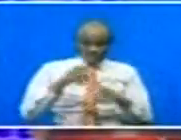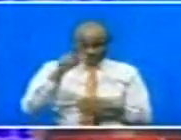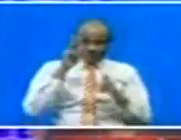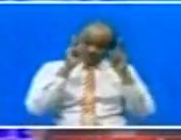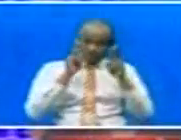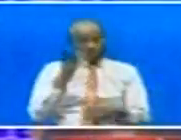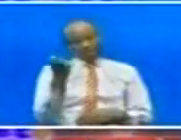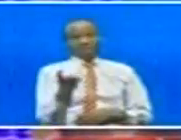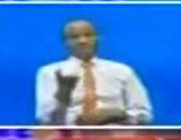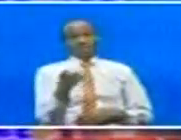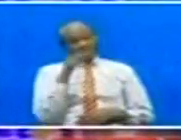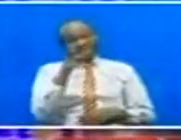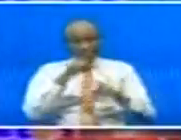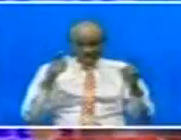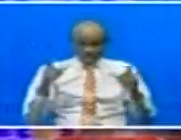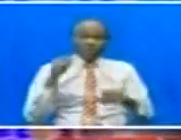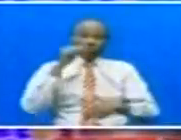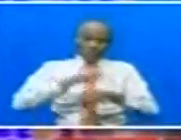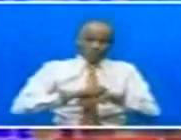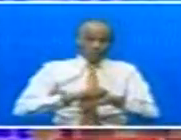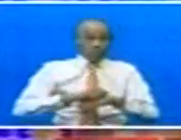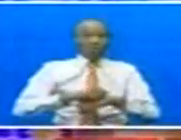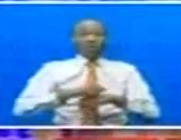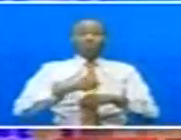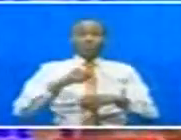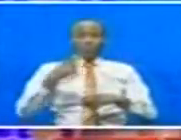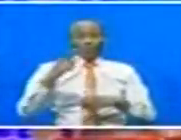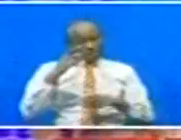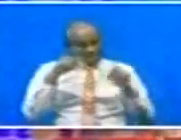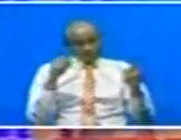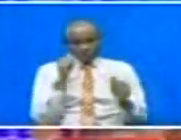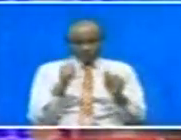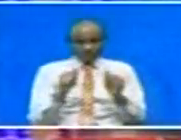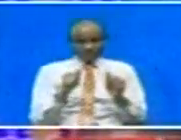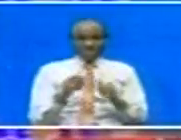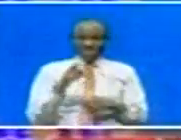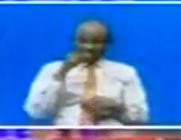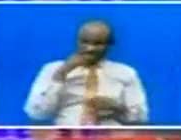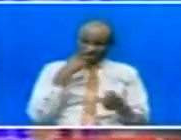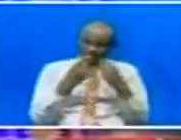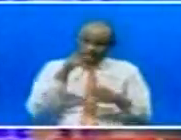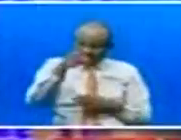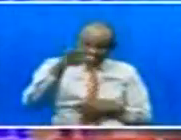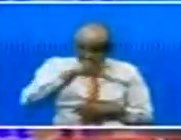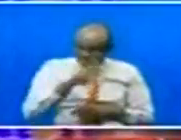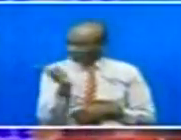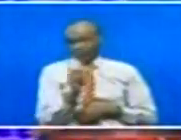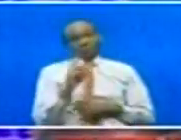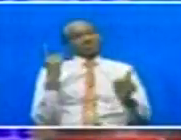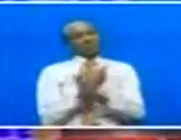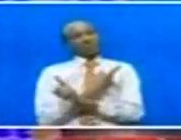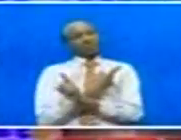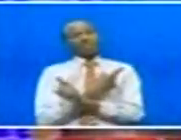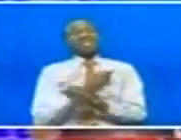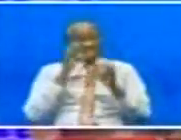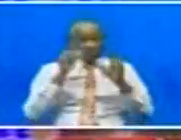Kisumu, for example, that language school will be for language that is not spoken in that area. If we